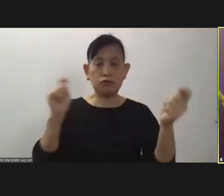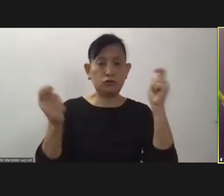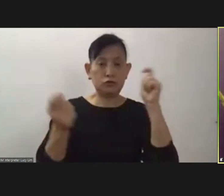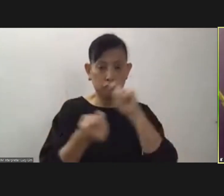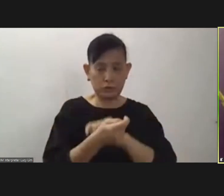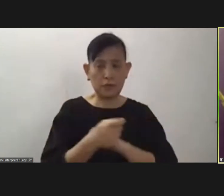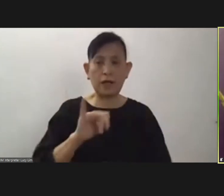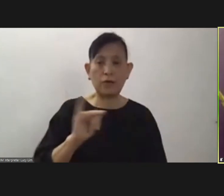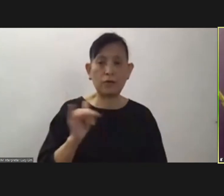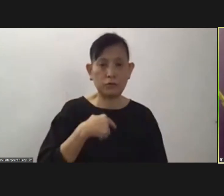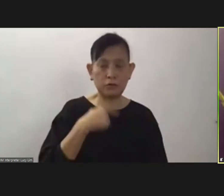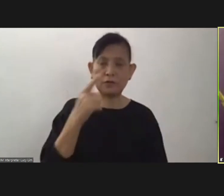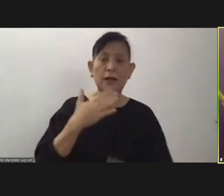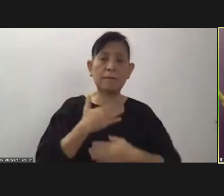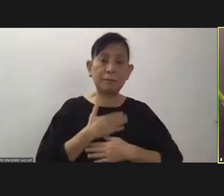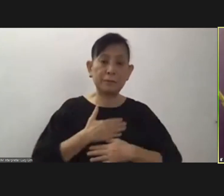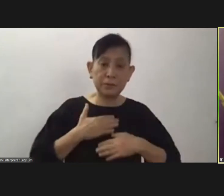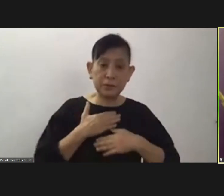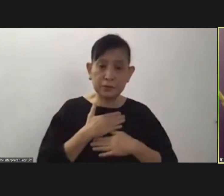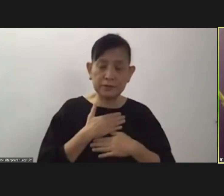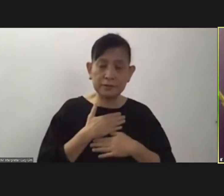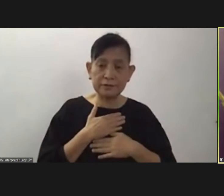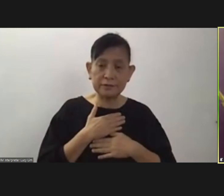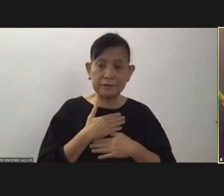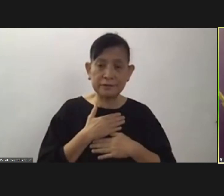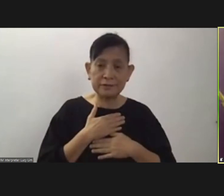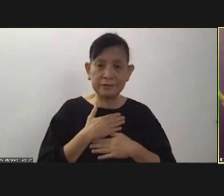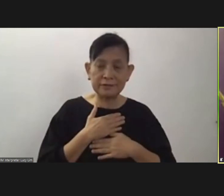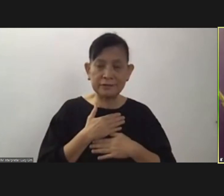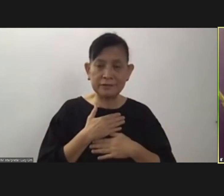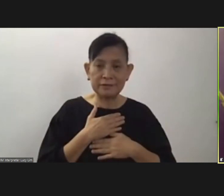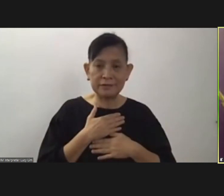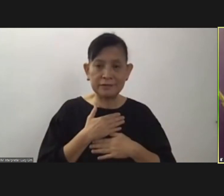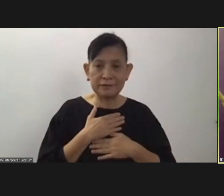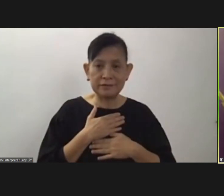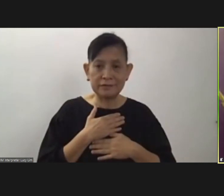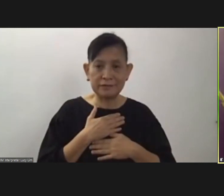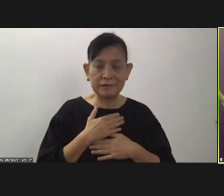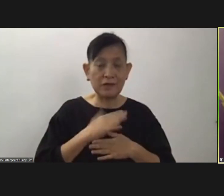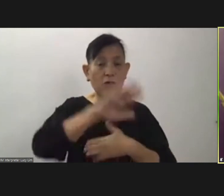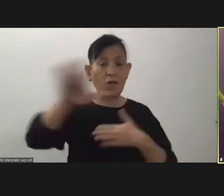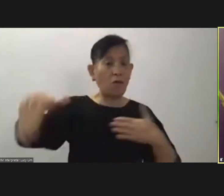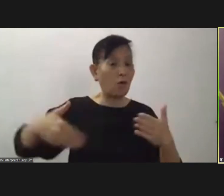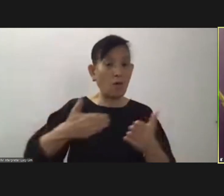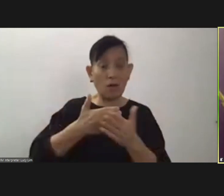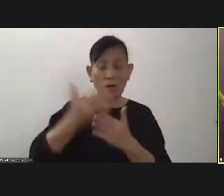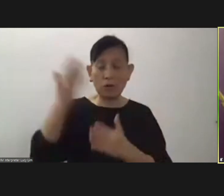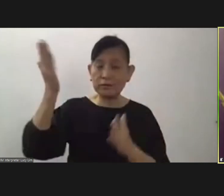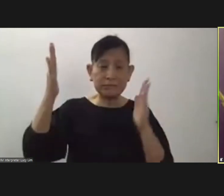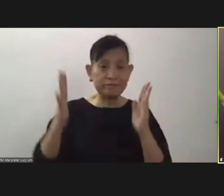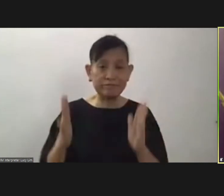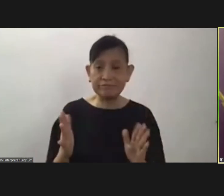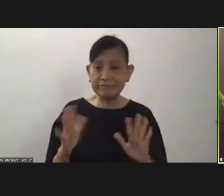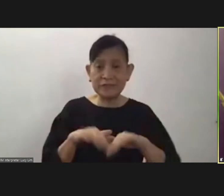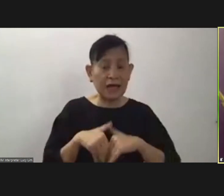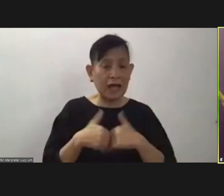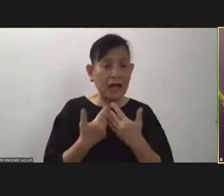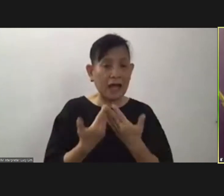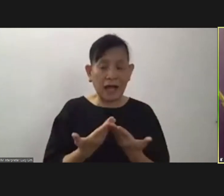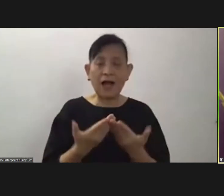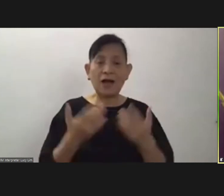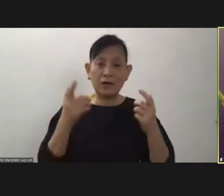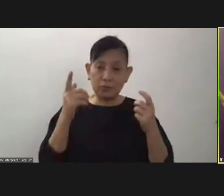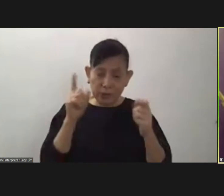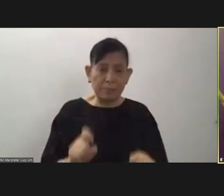wanted to say, I appreciate, you know, all the fact that all the speakers talk about how we need to have